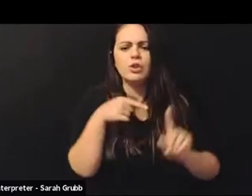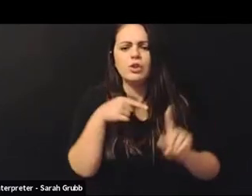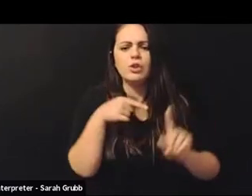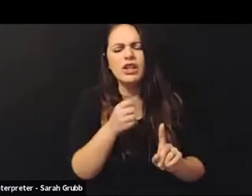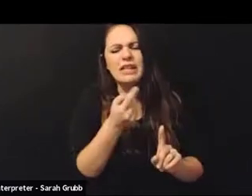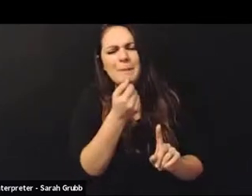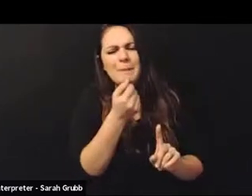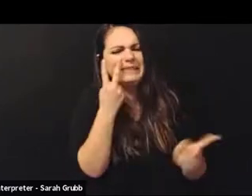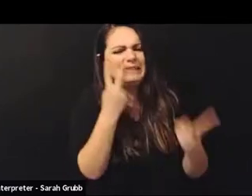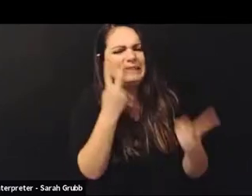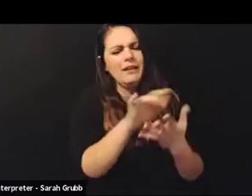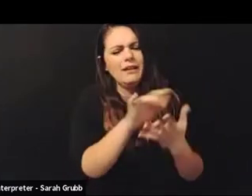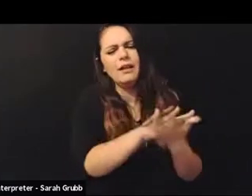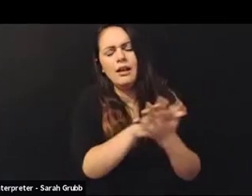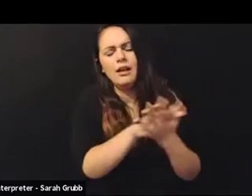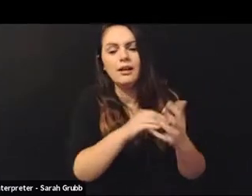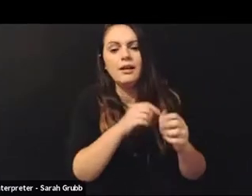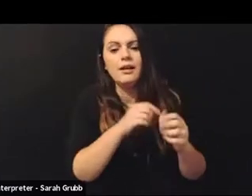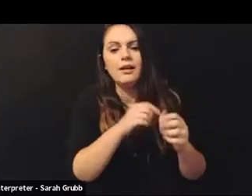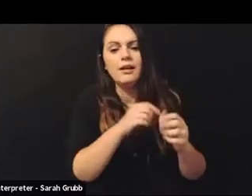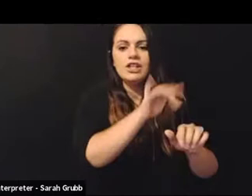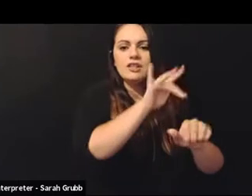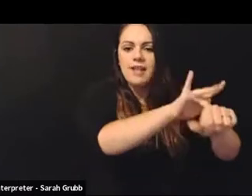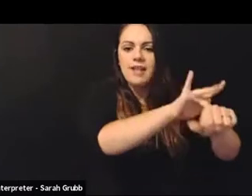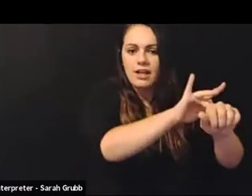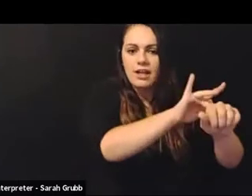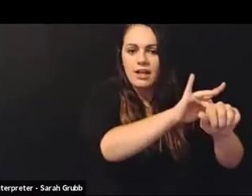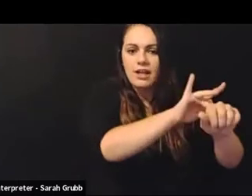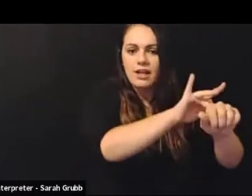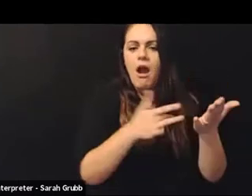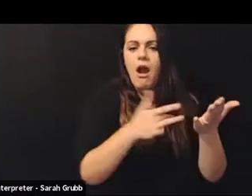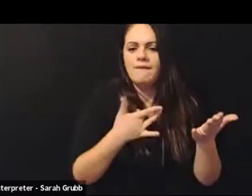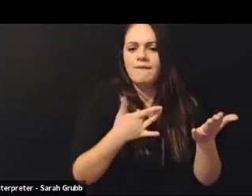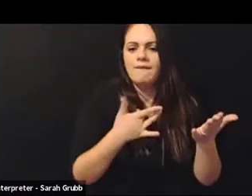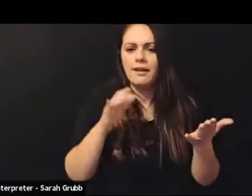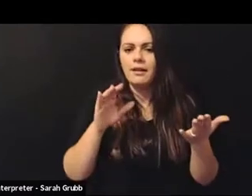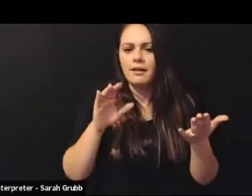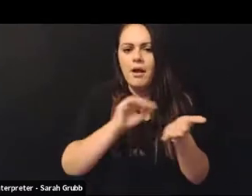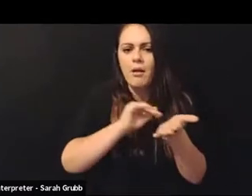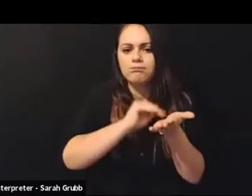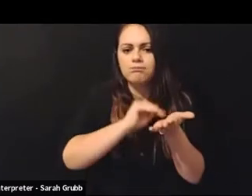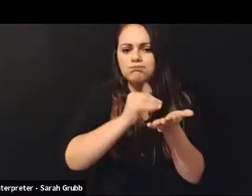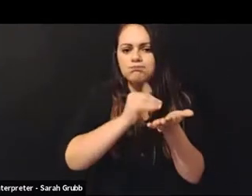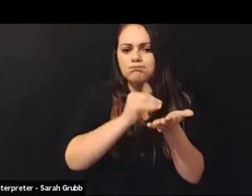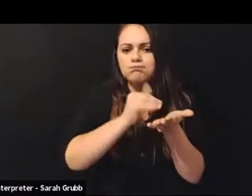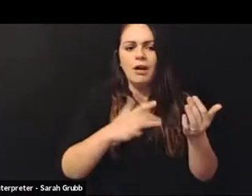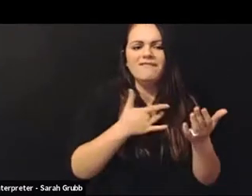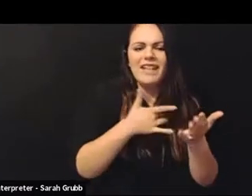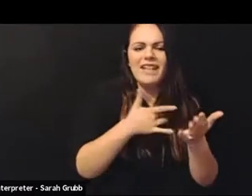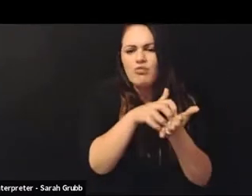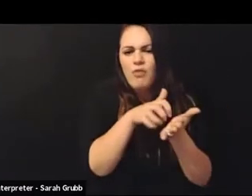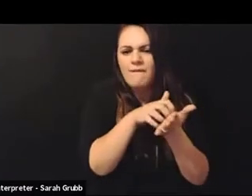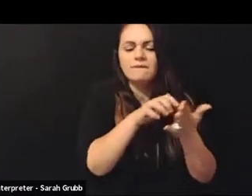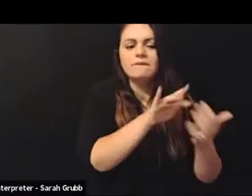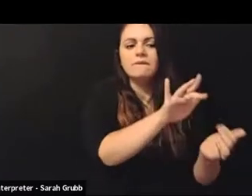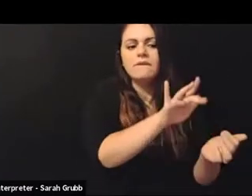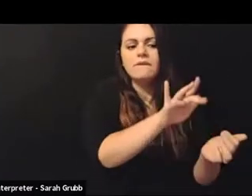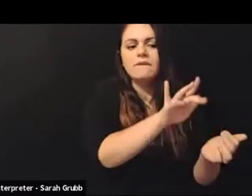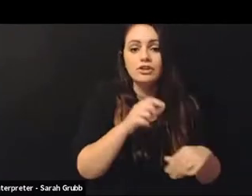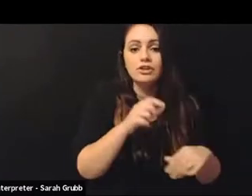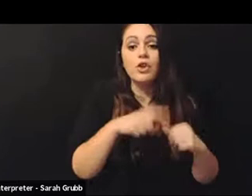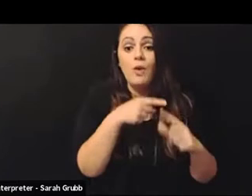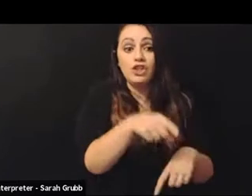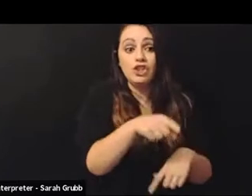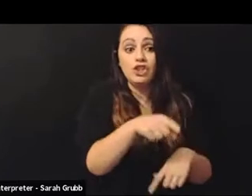tactually, she felt that. And then when she would transition, so say she's in the speech and language therapist's office and she was going back to the classroom, they'd show her